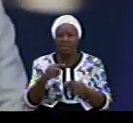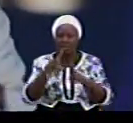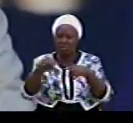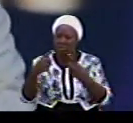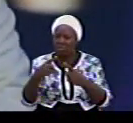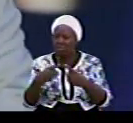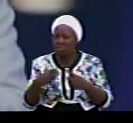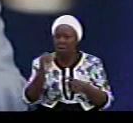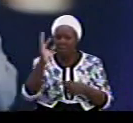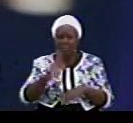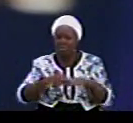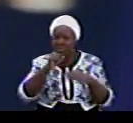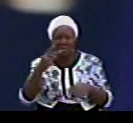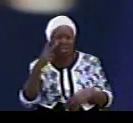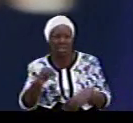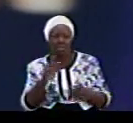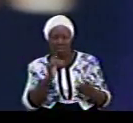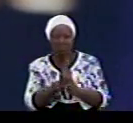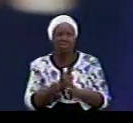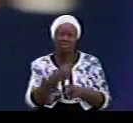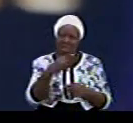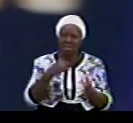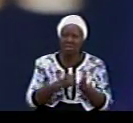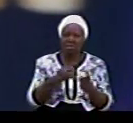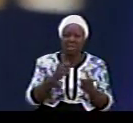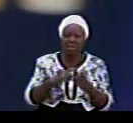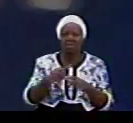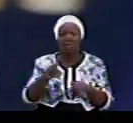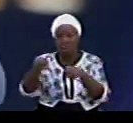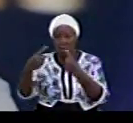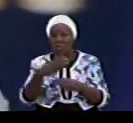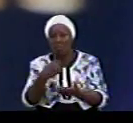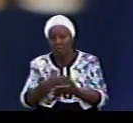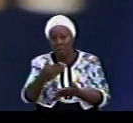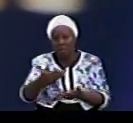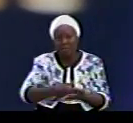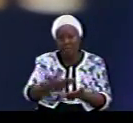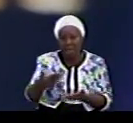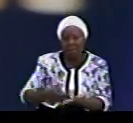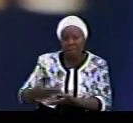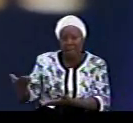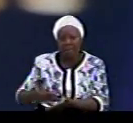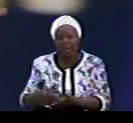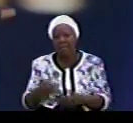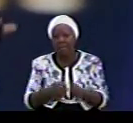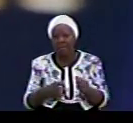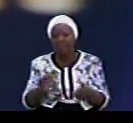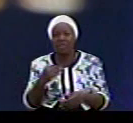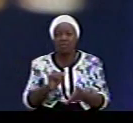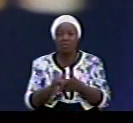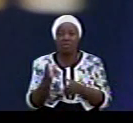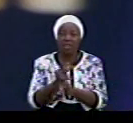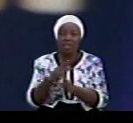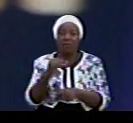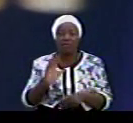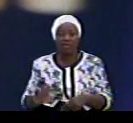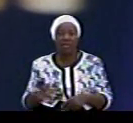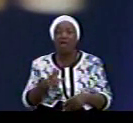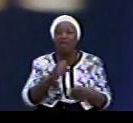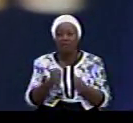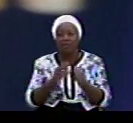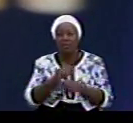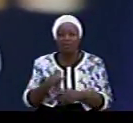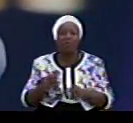in the congregation. Go buy baby things and everything will be all right. And you know, she accepted, she